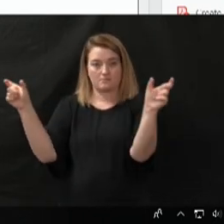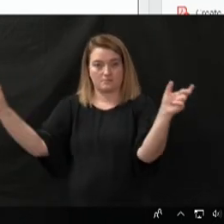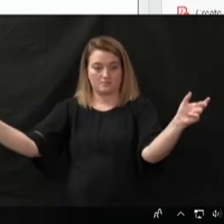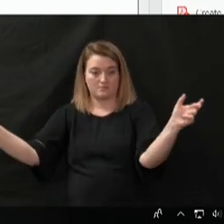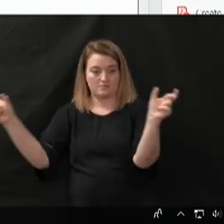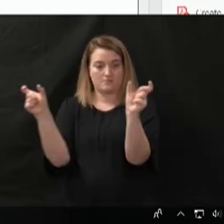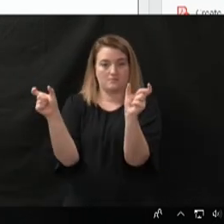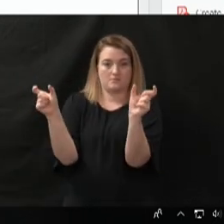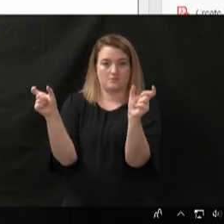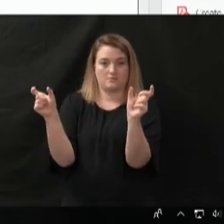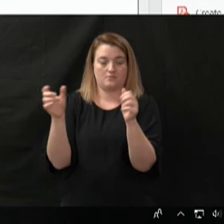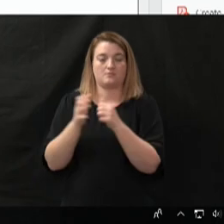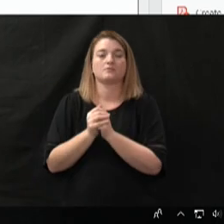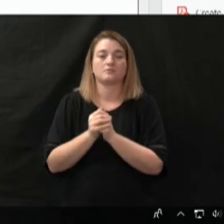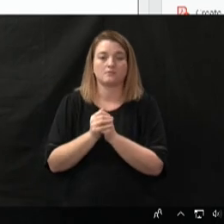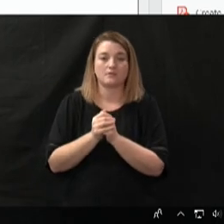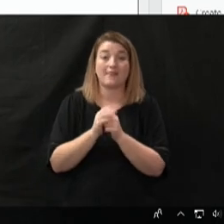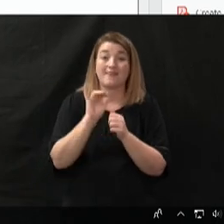it.